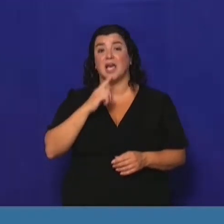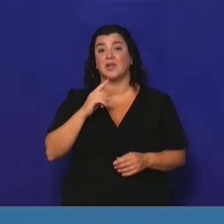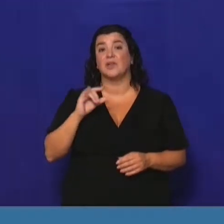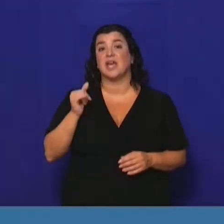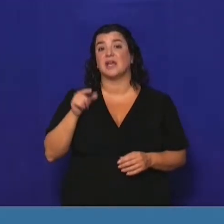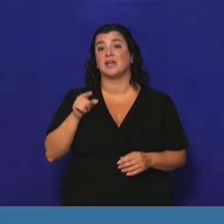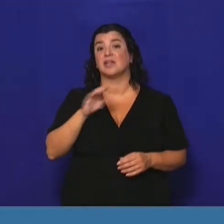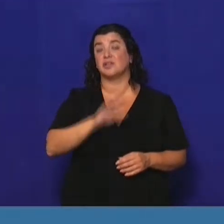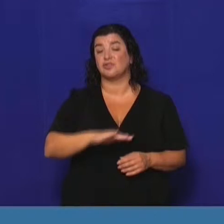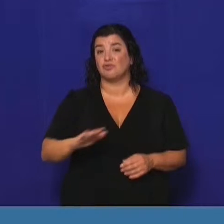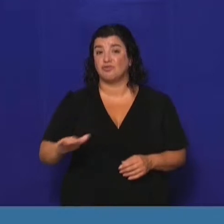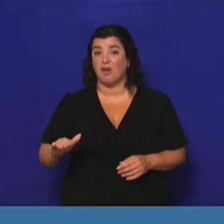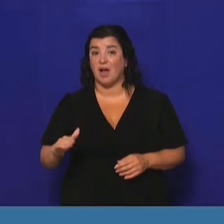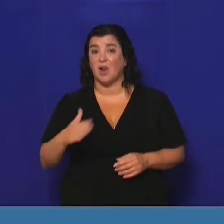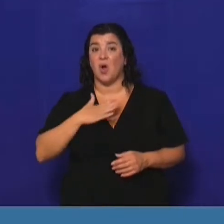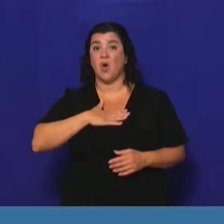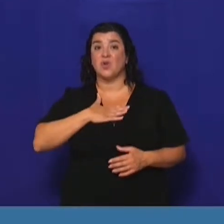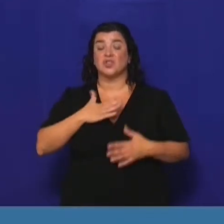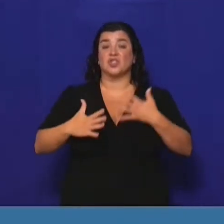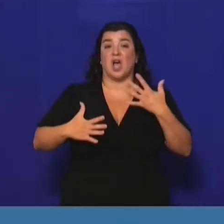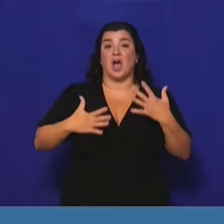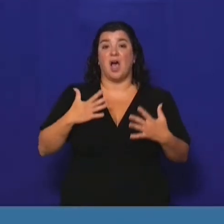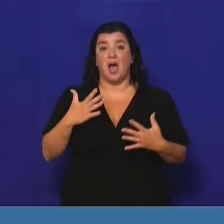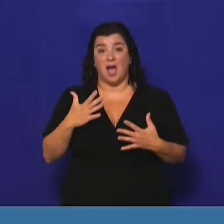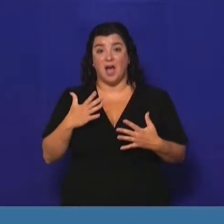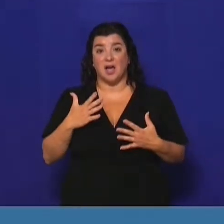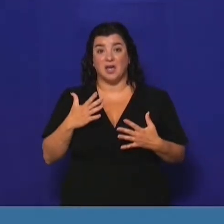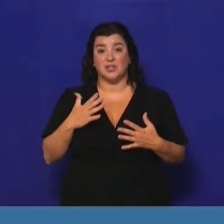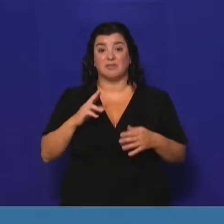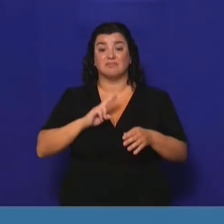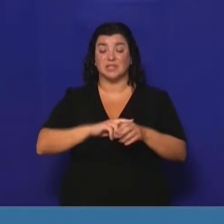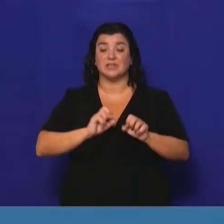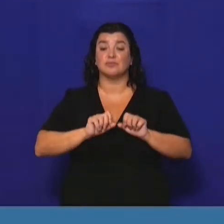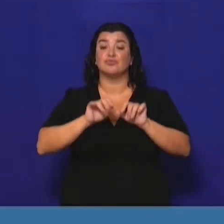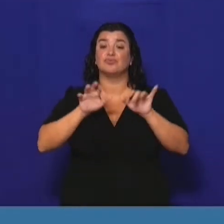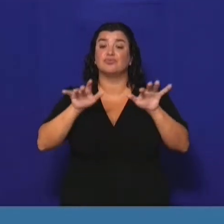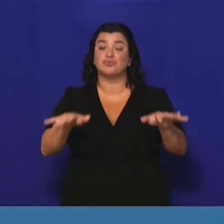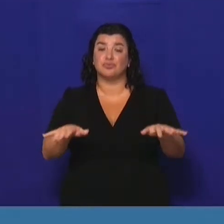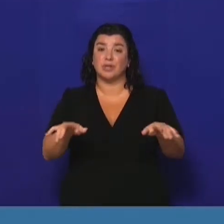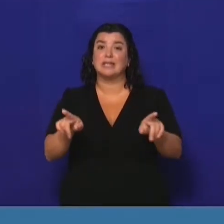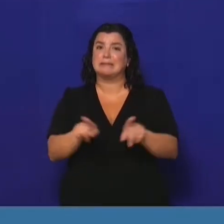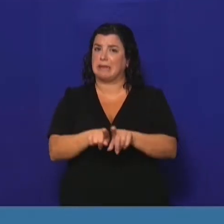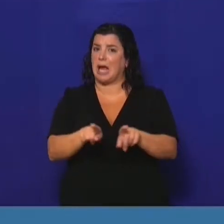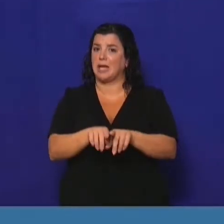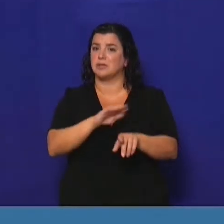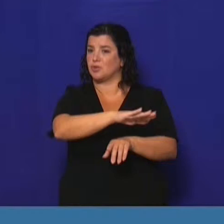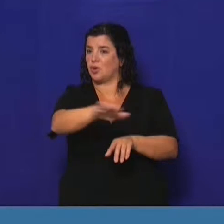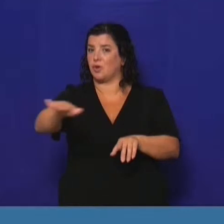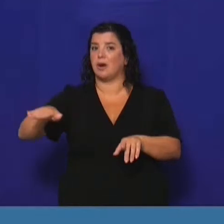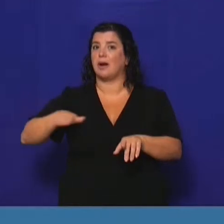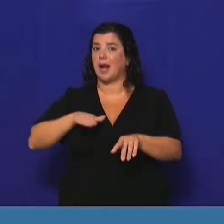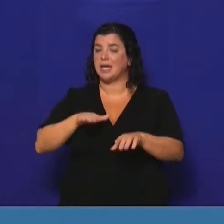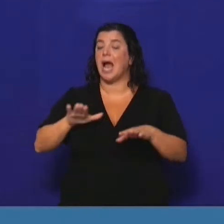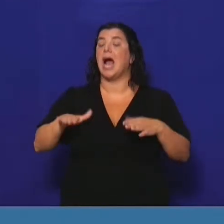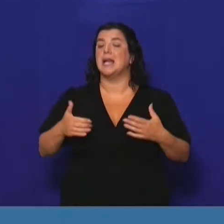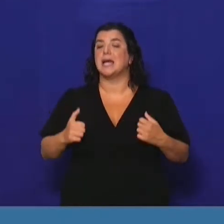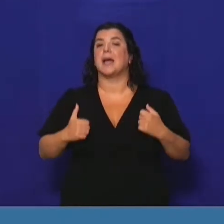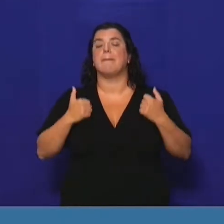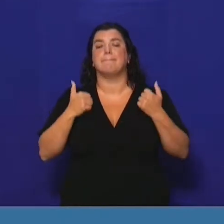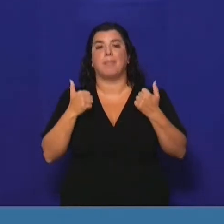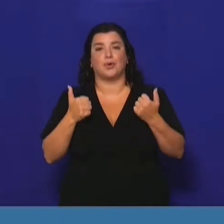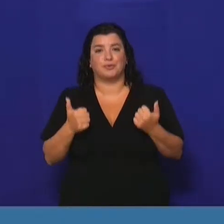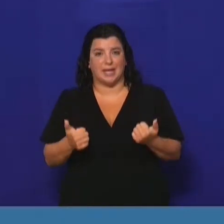simptomatiċi jistgħu jitrasmettuha lil oħrajn daqs ħaddieħor. U għalhekk huwa importanti kemm